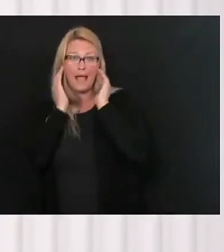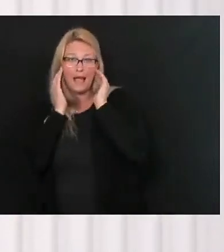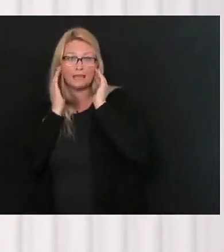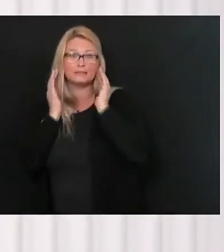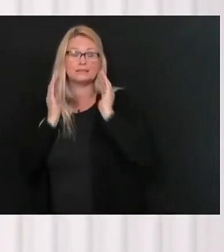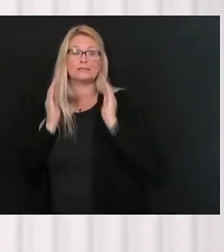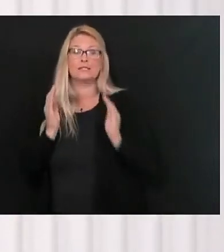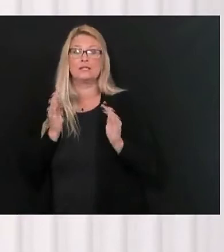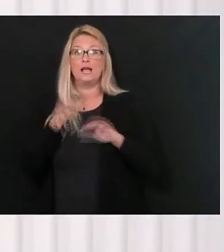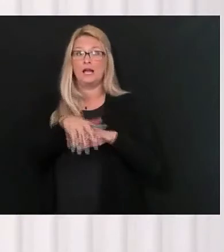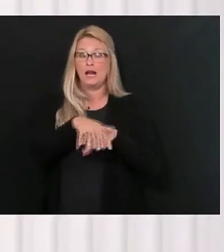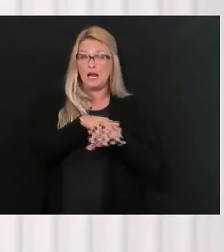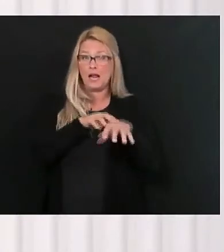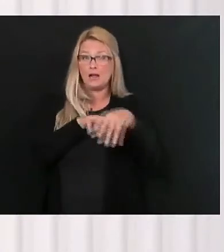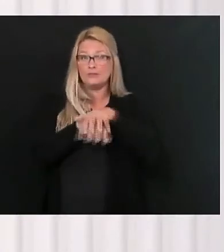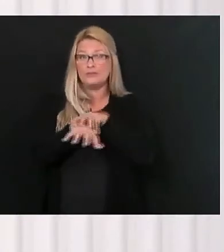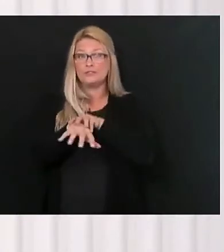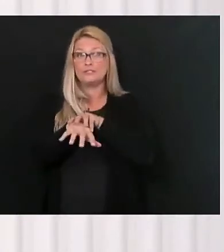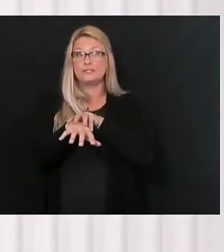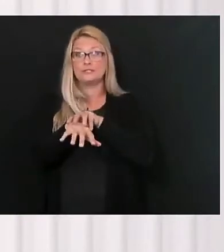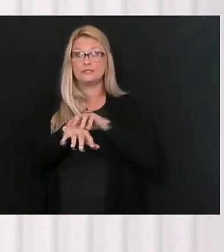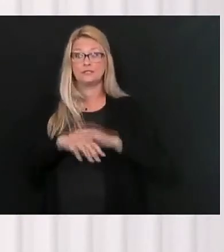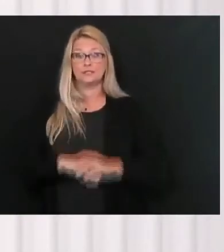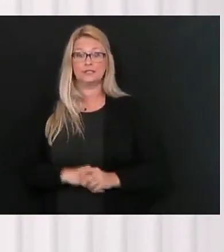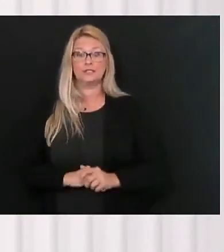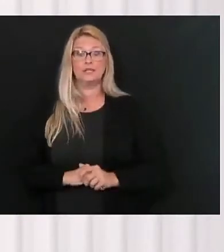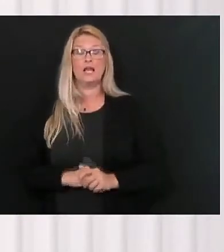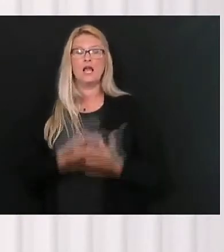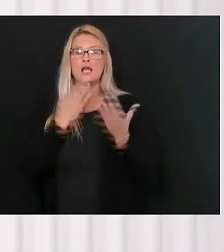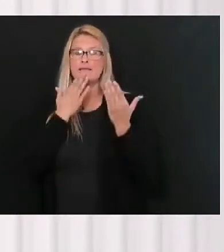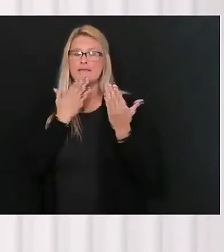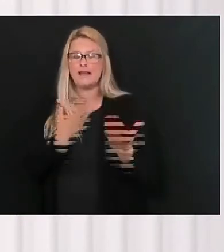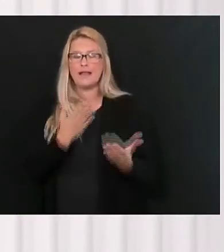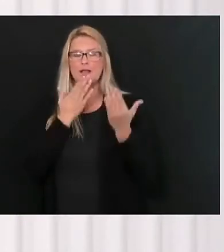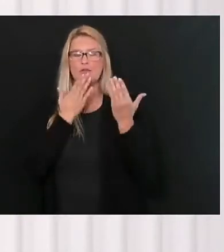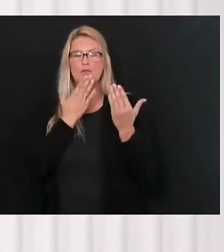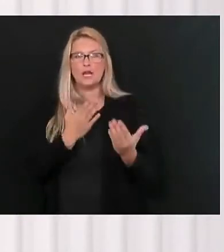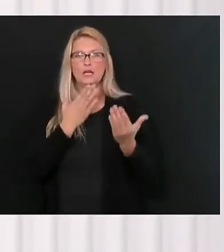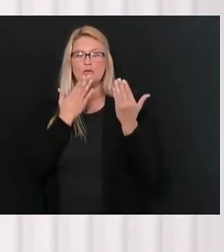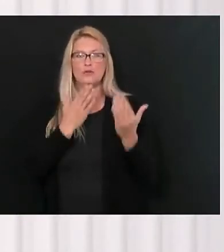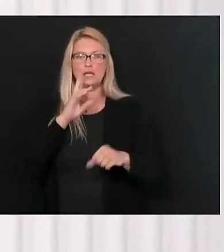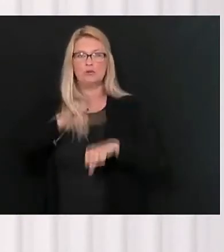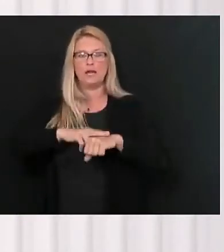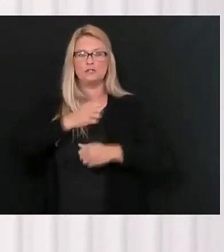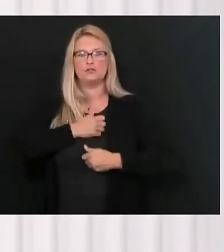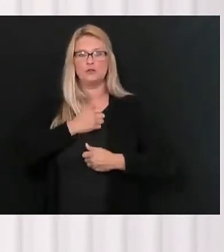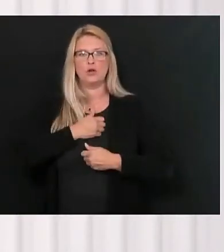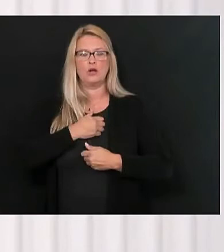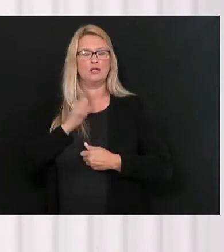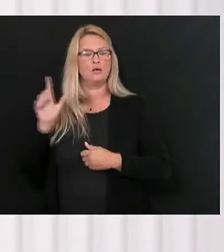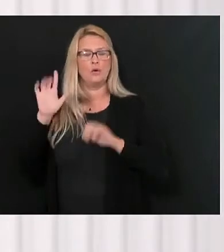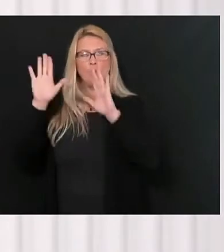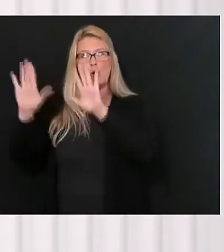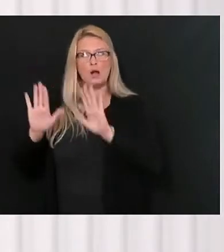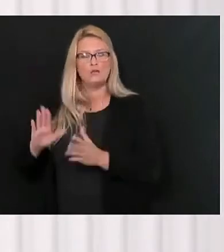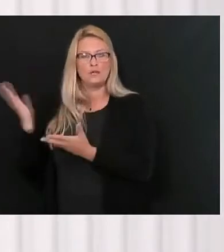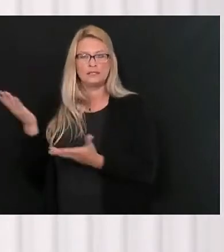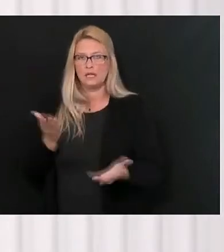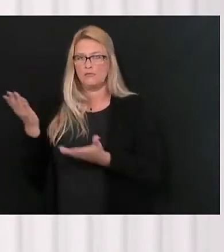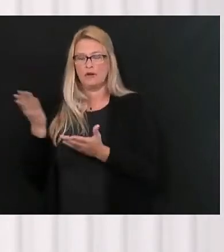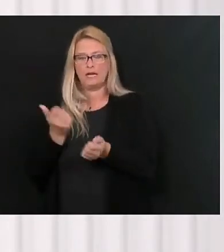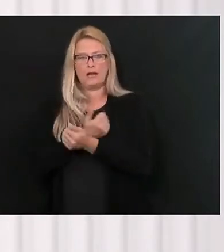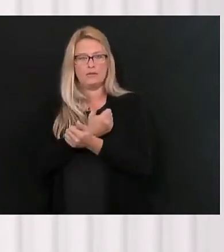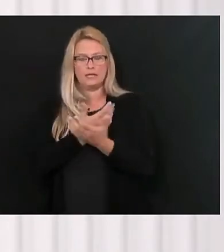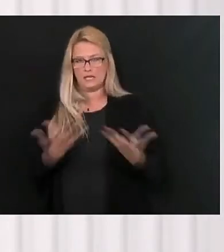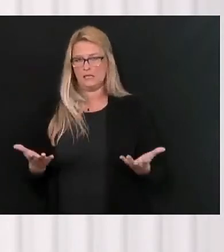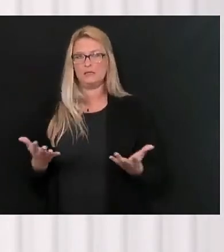and gloves, and thank the National Guard for all they've done to get those delivered. And then finally, when it